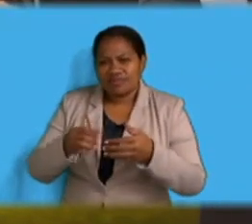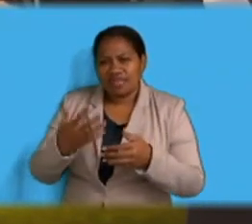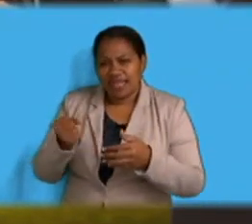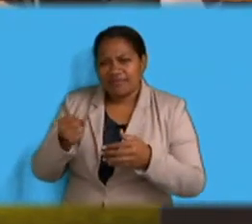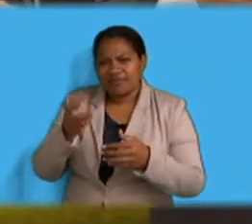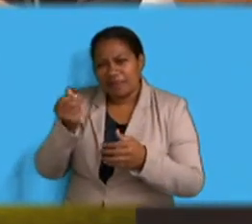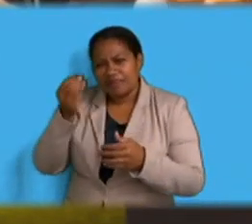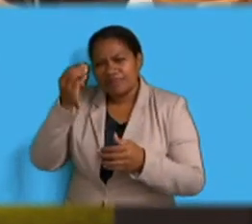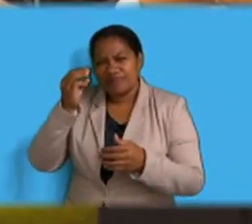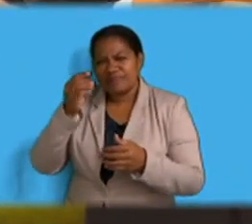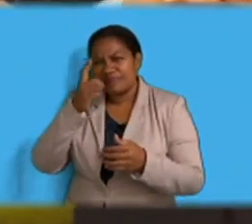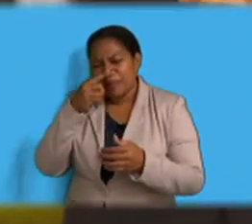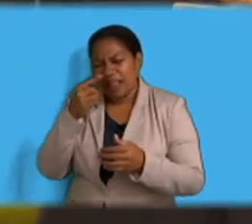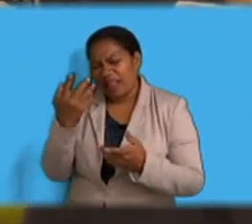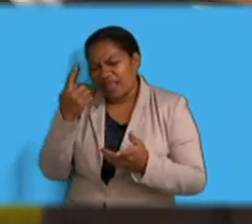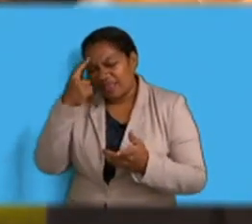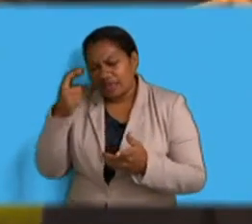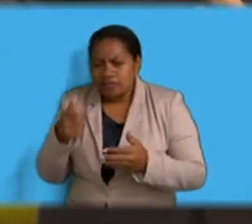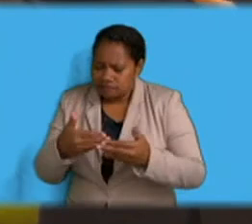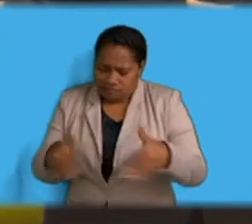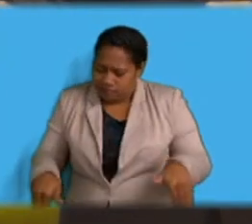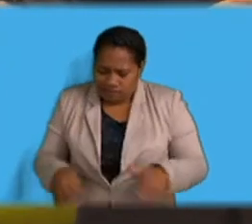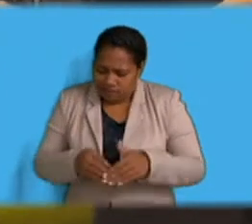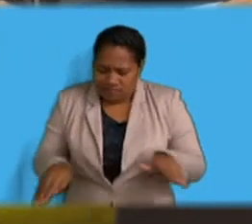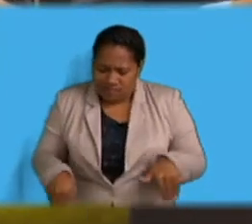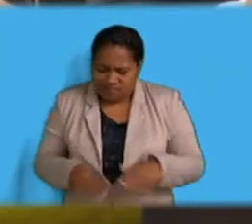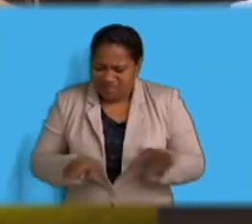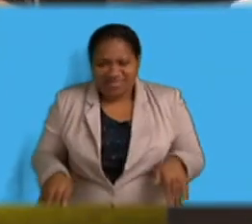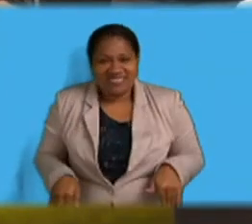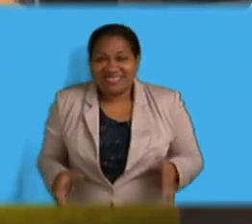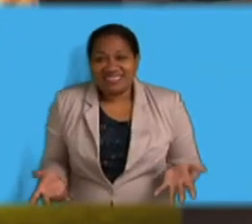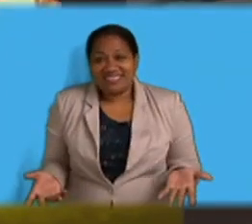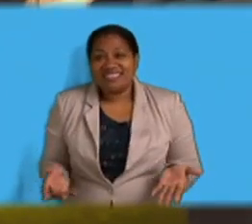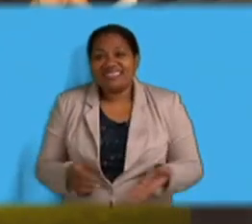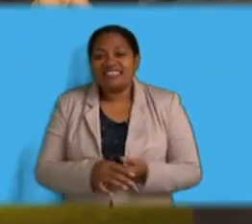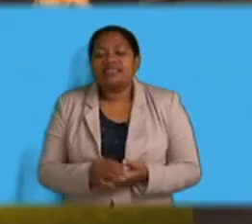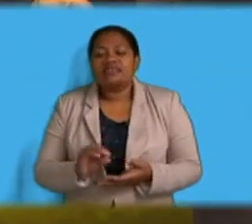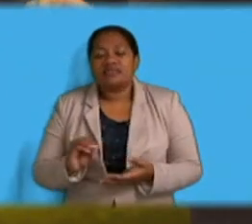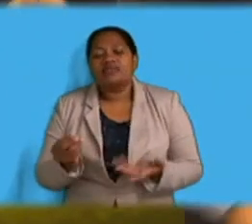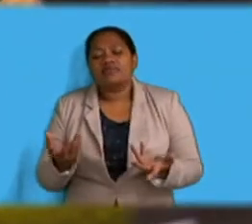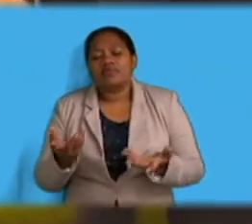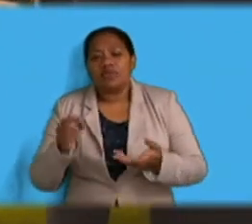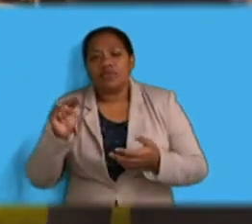need to get them to also change that culture to be able to have that level of output that is required by the citizens of Fiji.